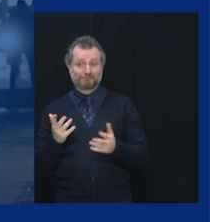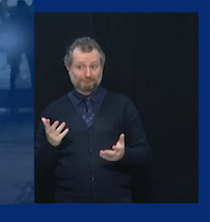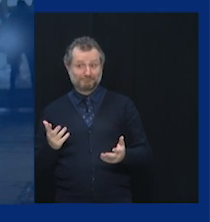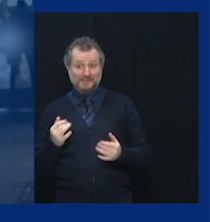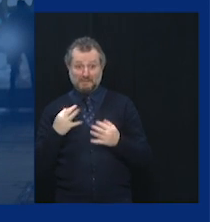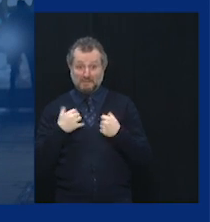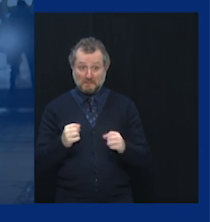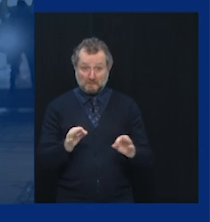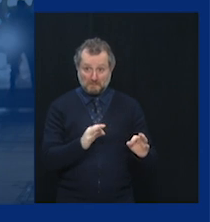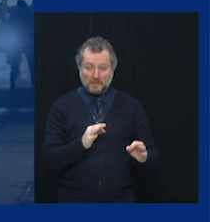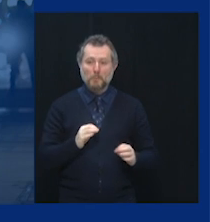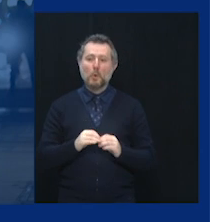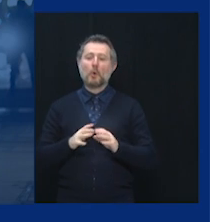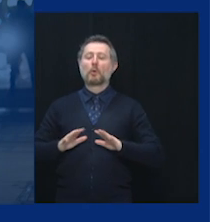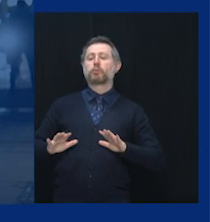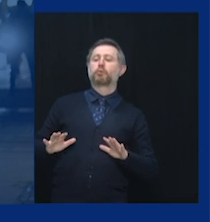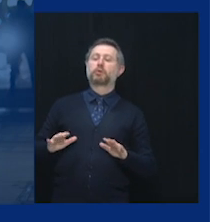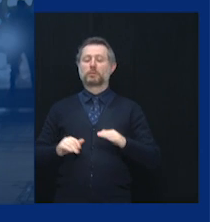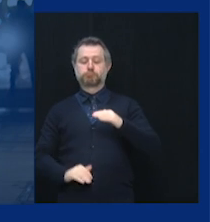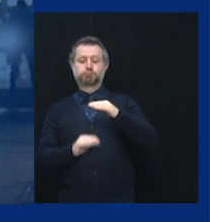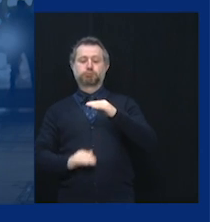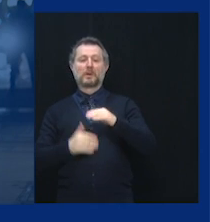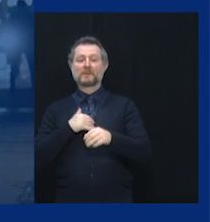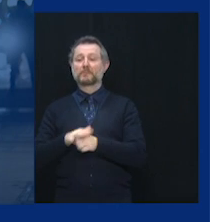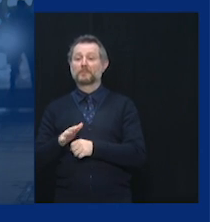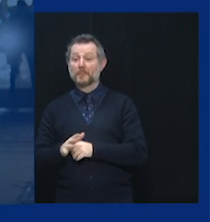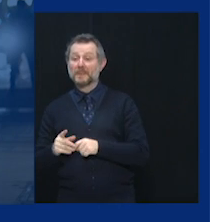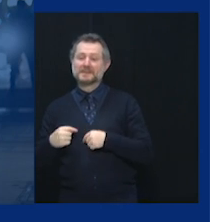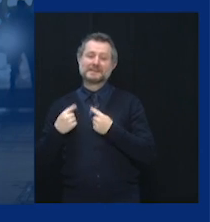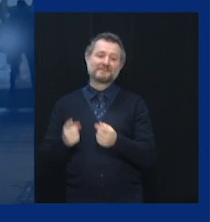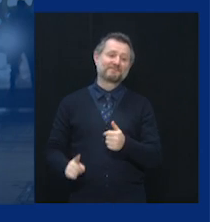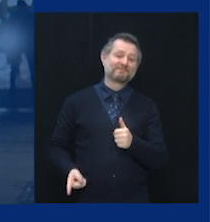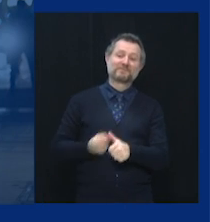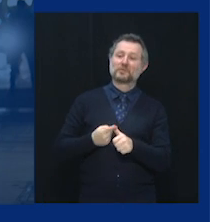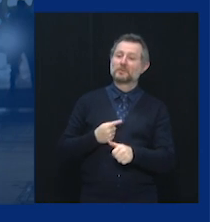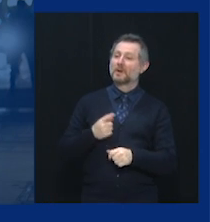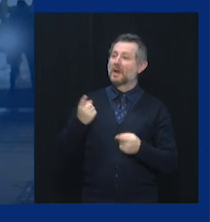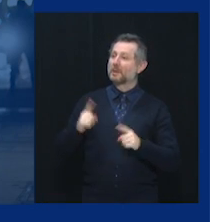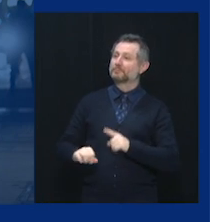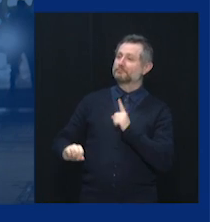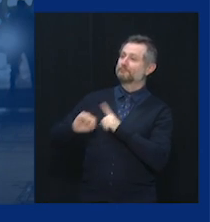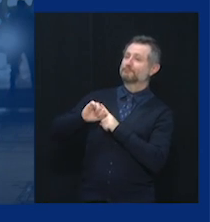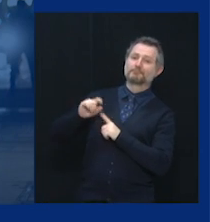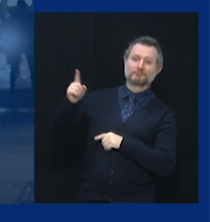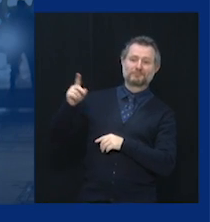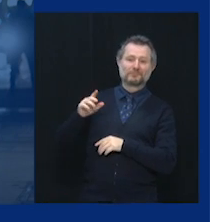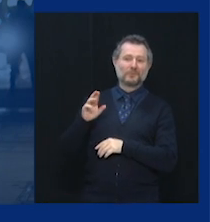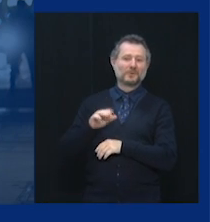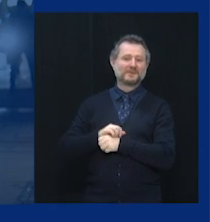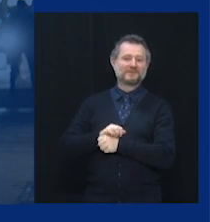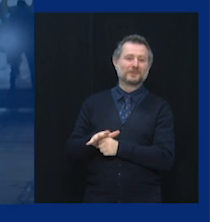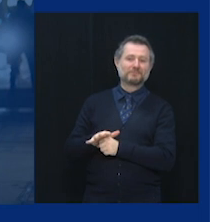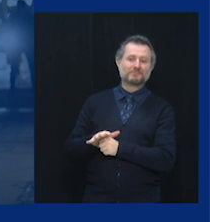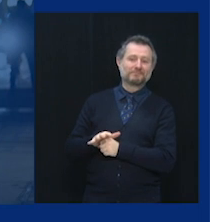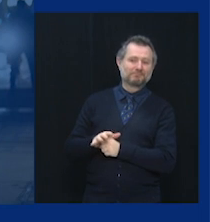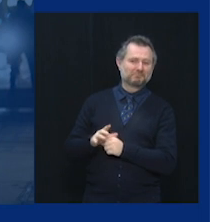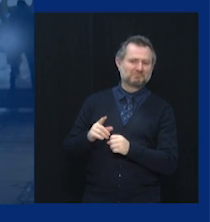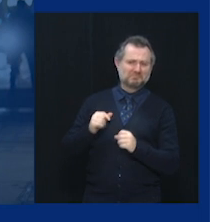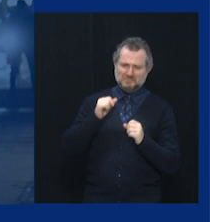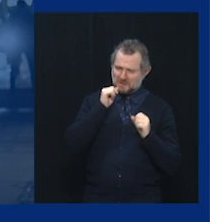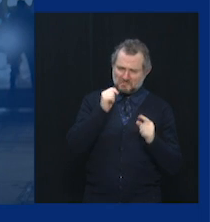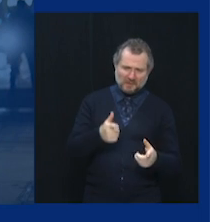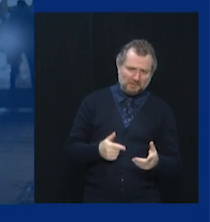Much of what has happened since the first onset has not been a surprise. I feel like I'm standing on the